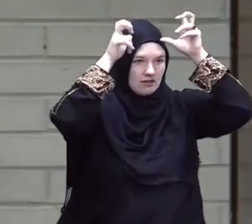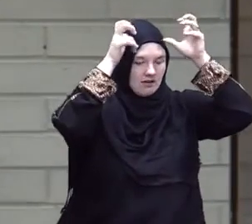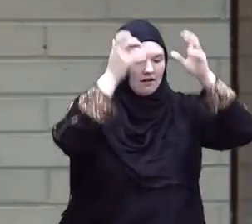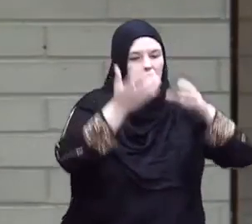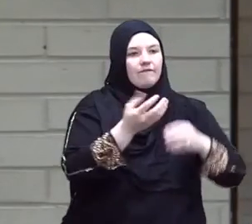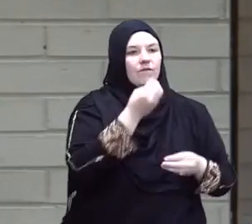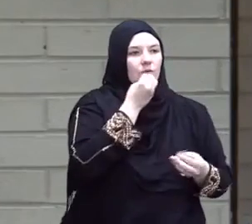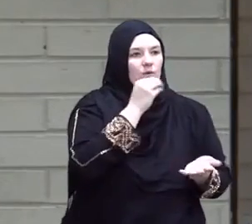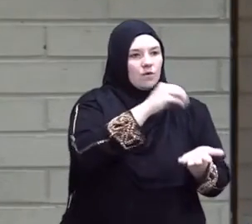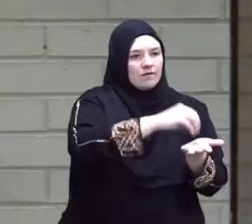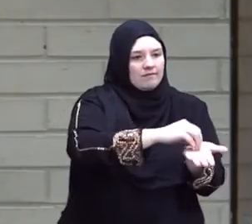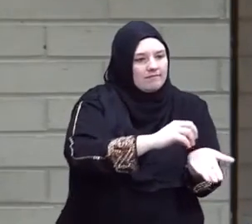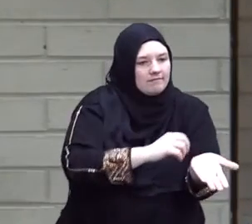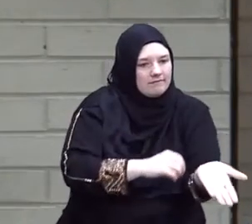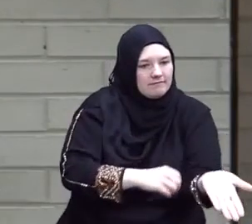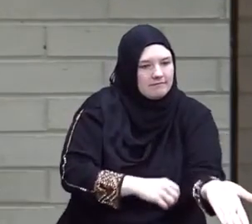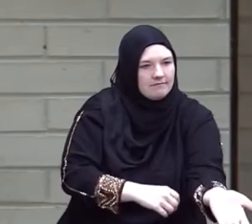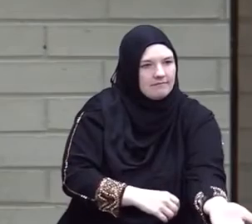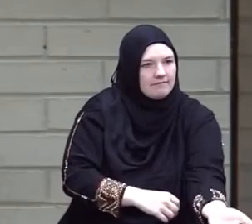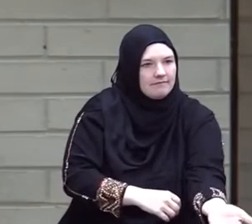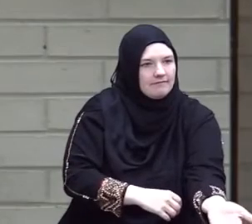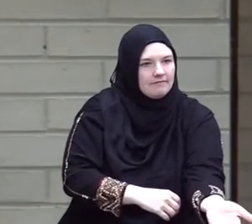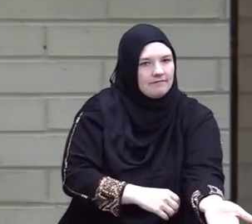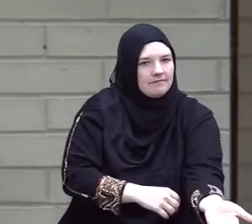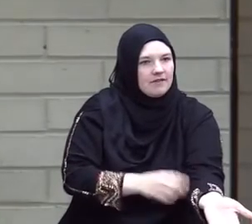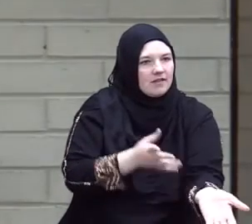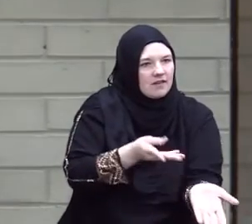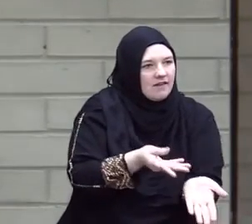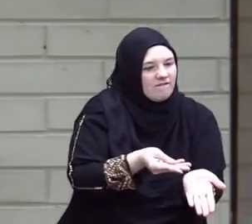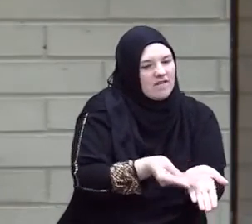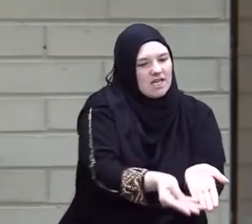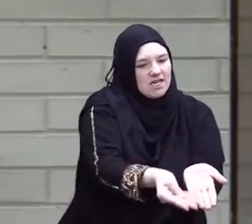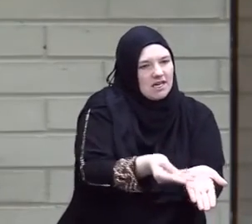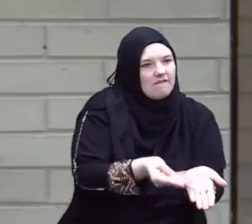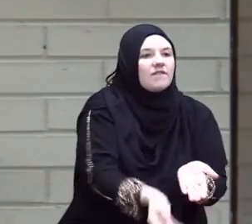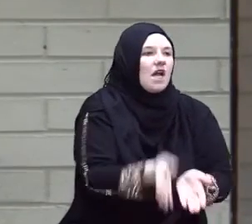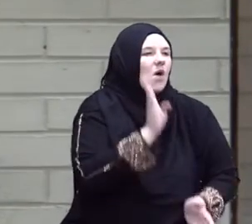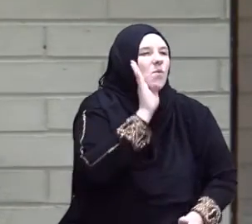know tahnik, when you feed a child something after you chew it?